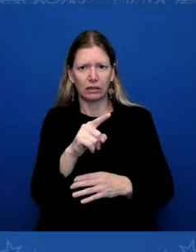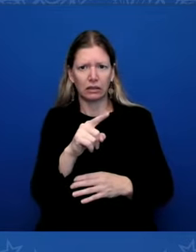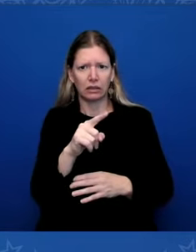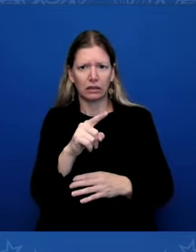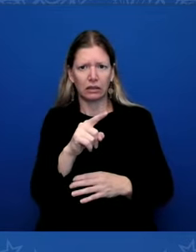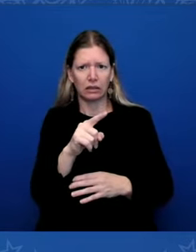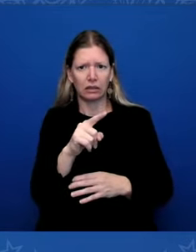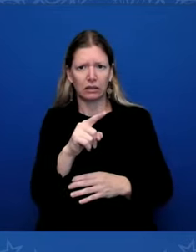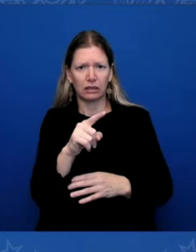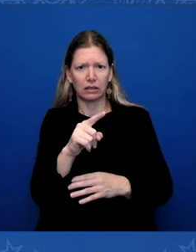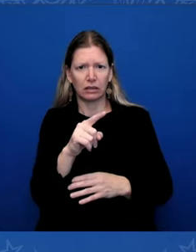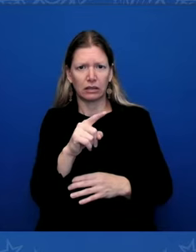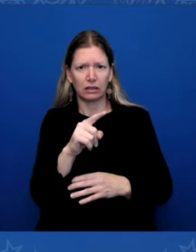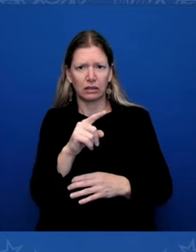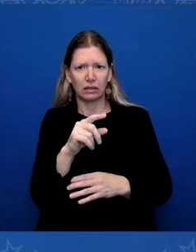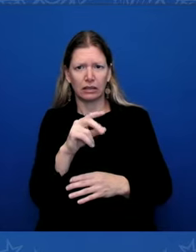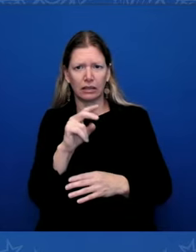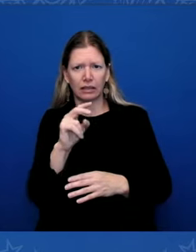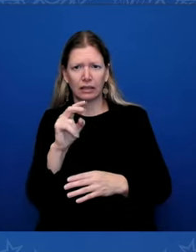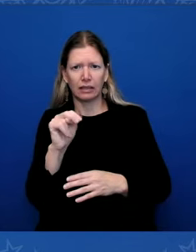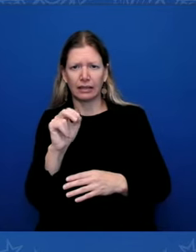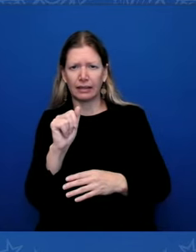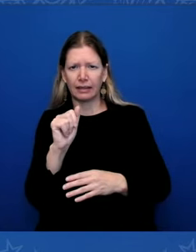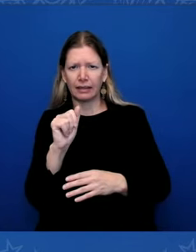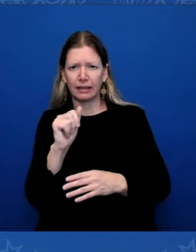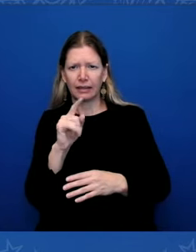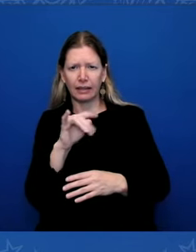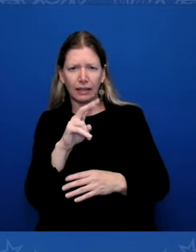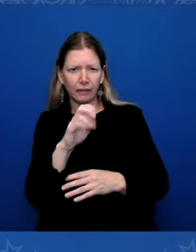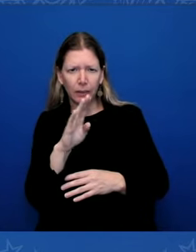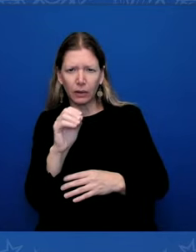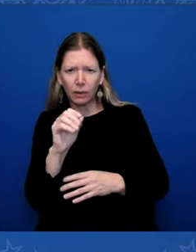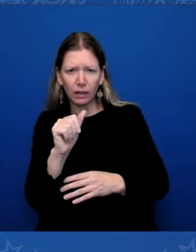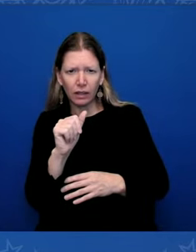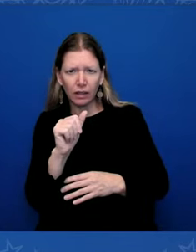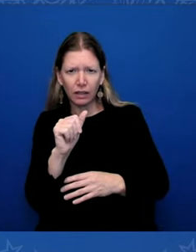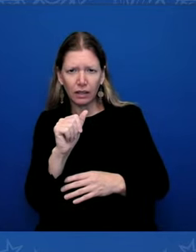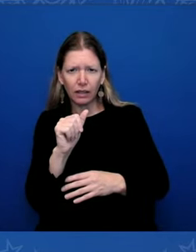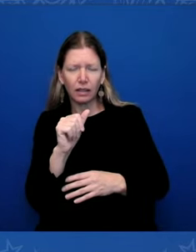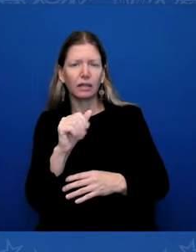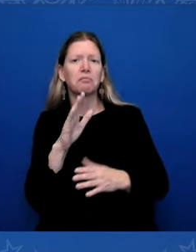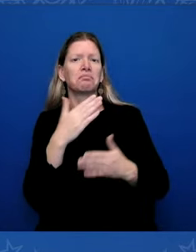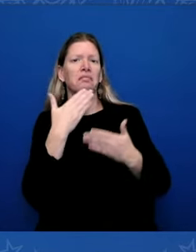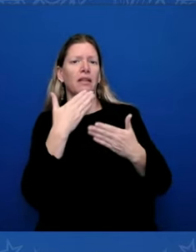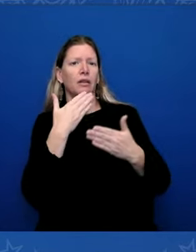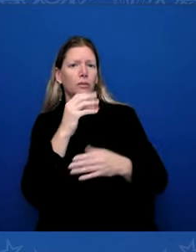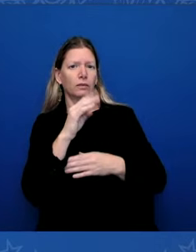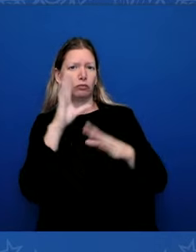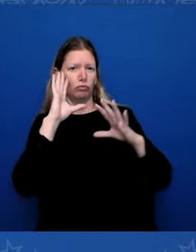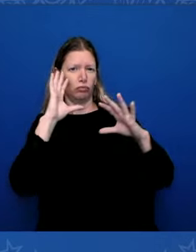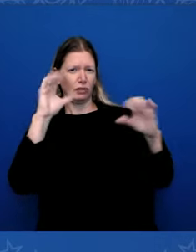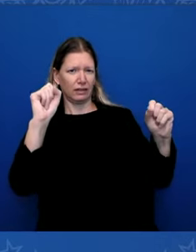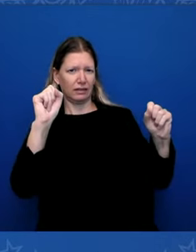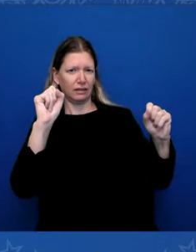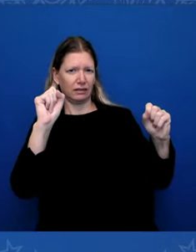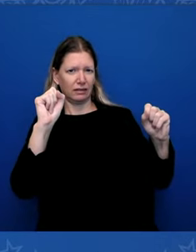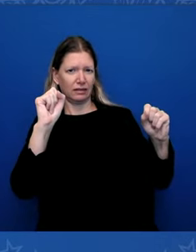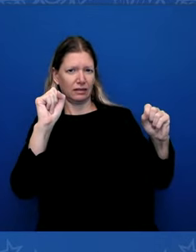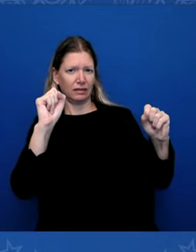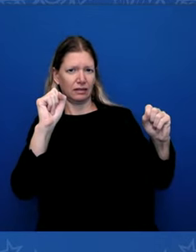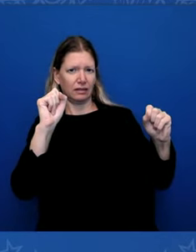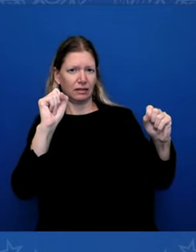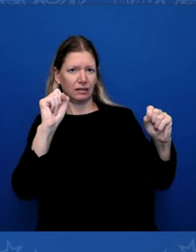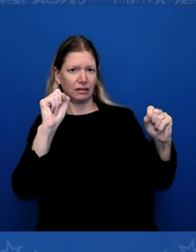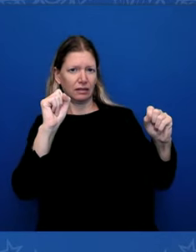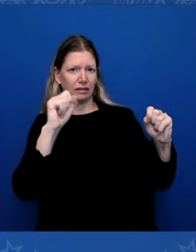Thank you, Mr. President. I hope you didn't think that calling only on women would get you softballs tonight. Oh, I know better than that.